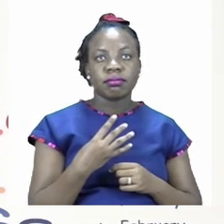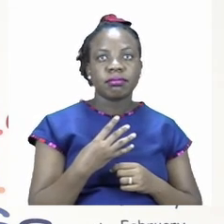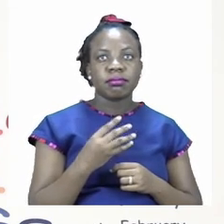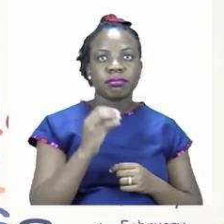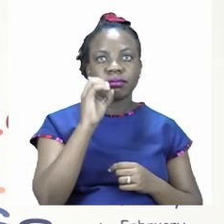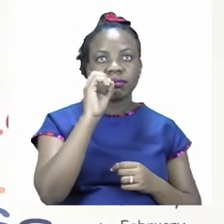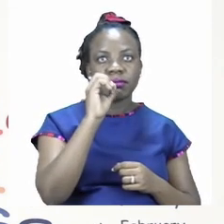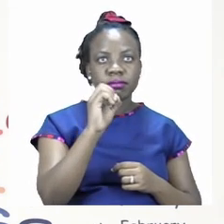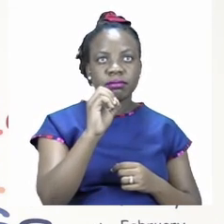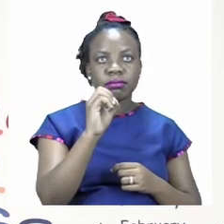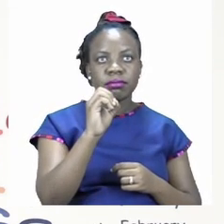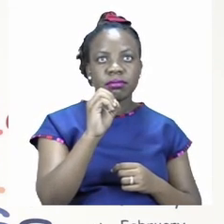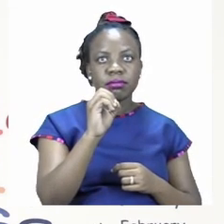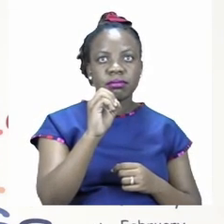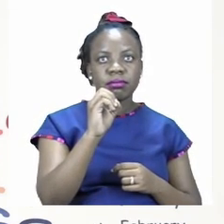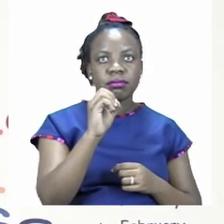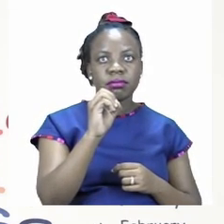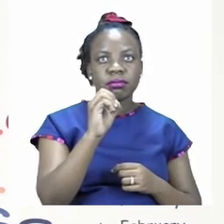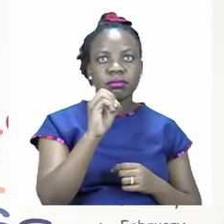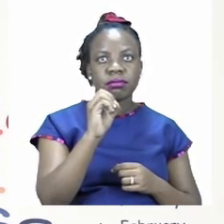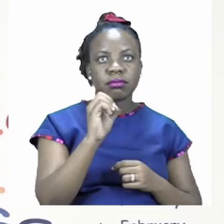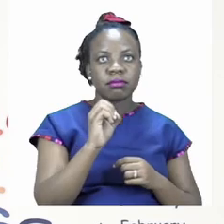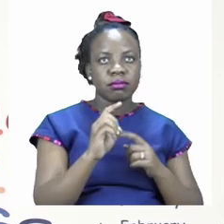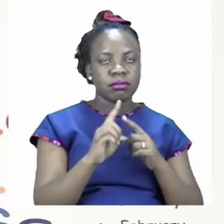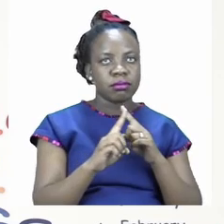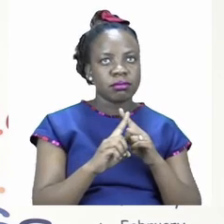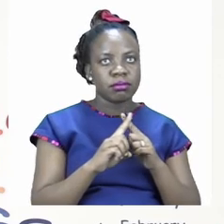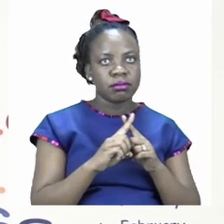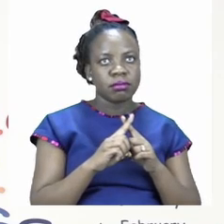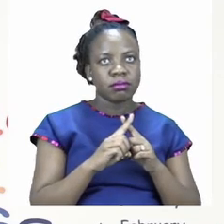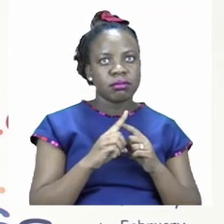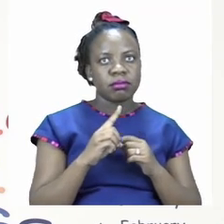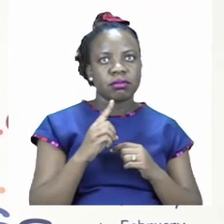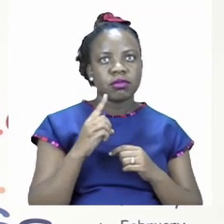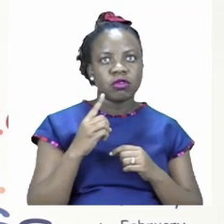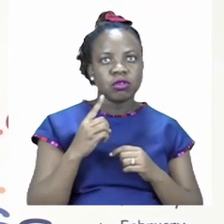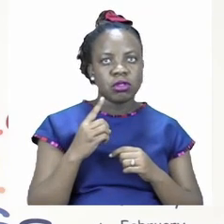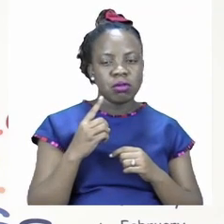times anything will be 0.